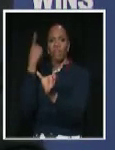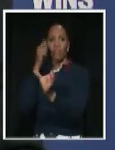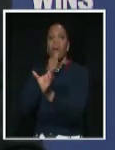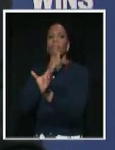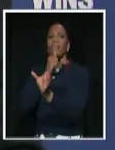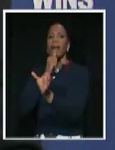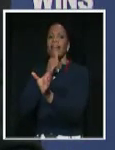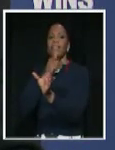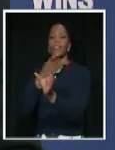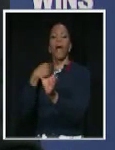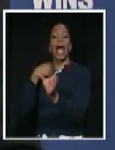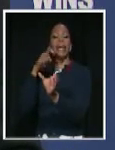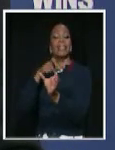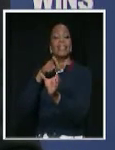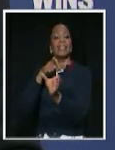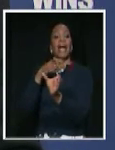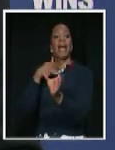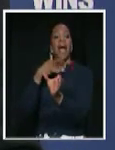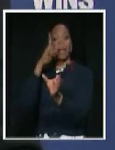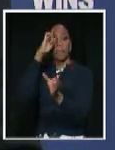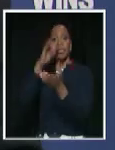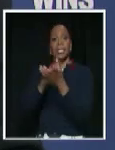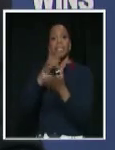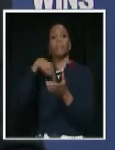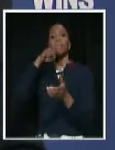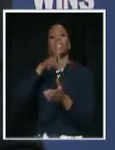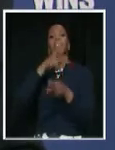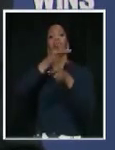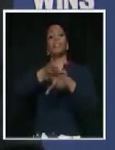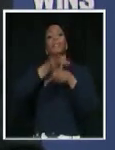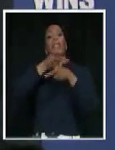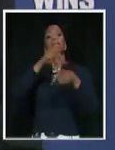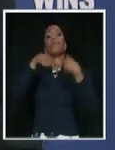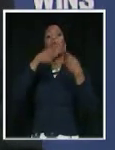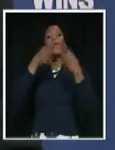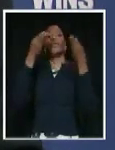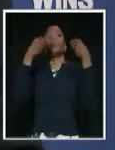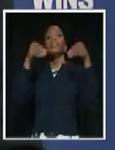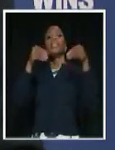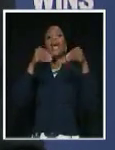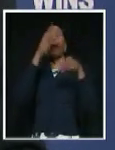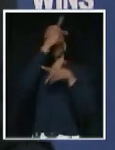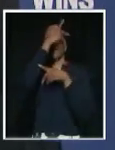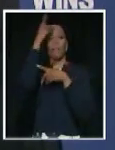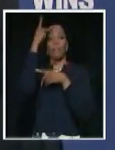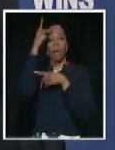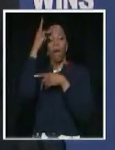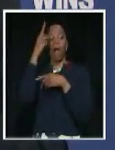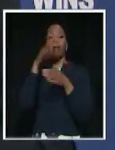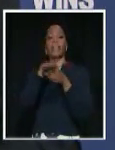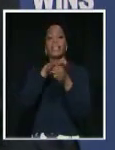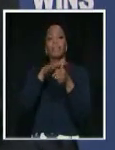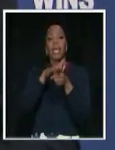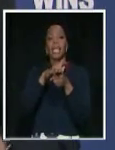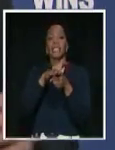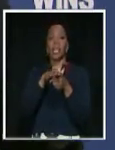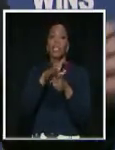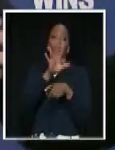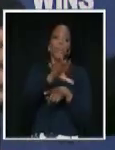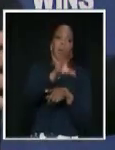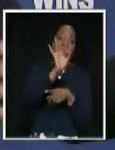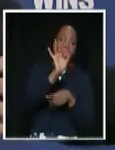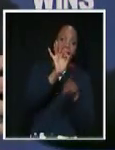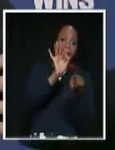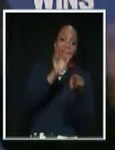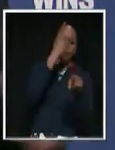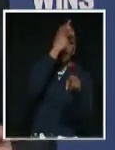that we need to be very careful when we sell park space. And I'm not sure I buy into it that you can take park space and then get park space